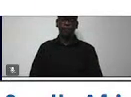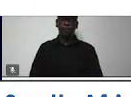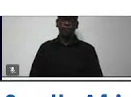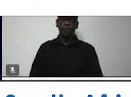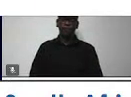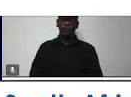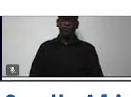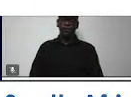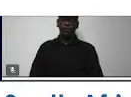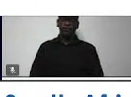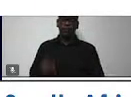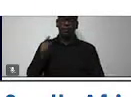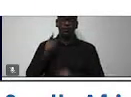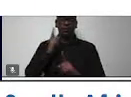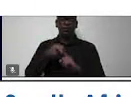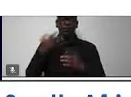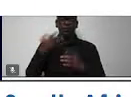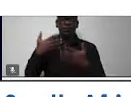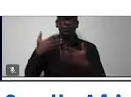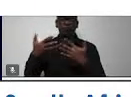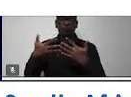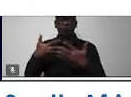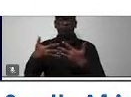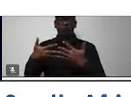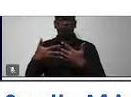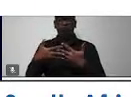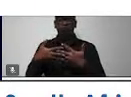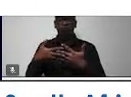On the products in particular, we still